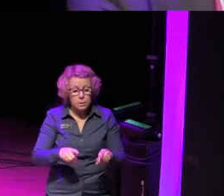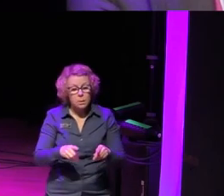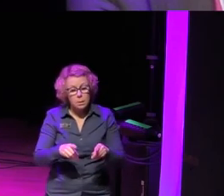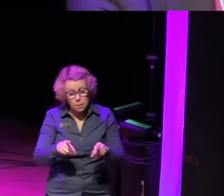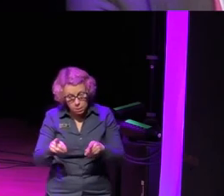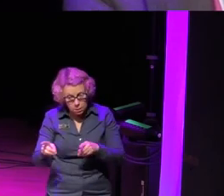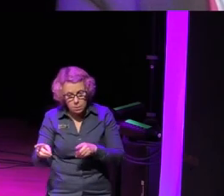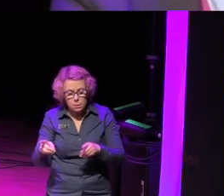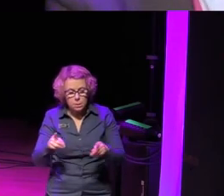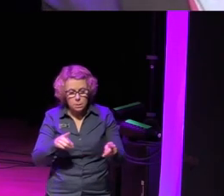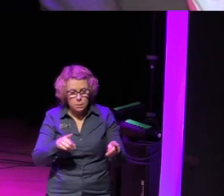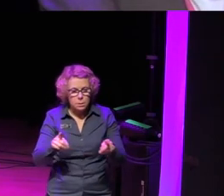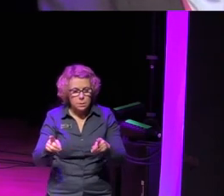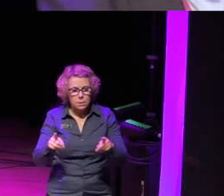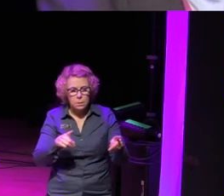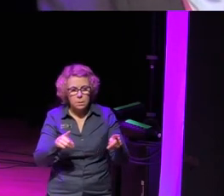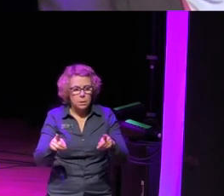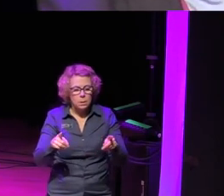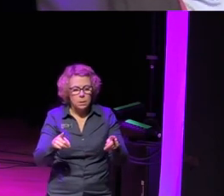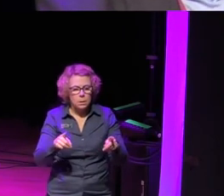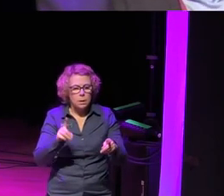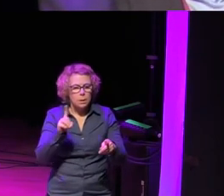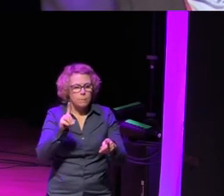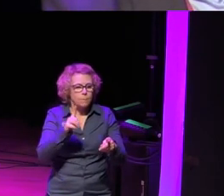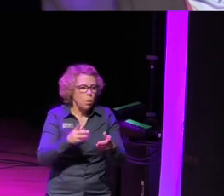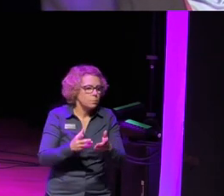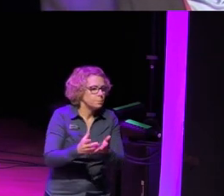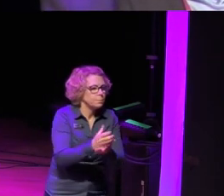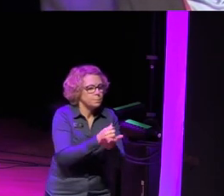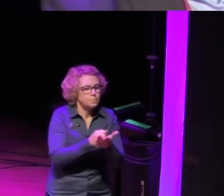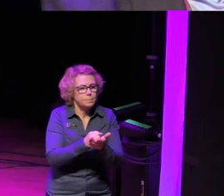And where profits have been